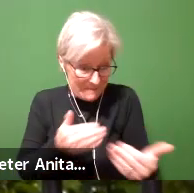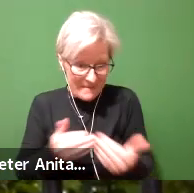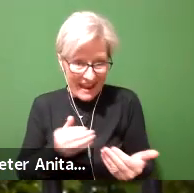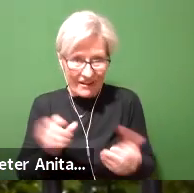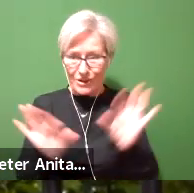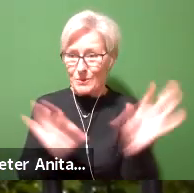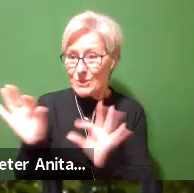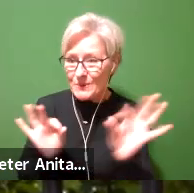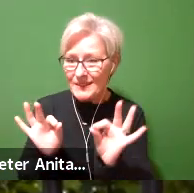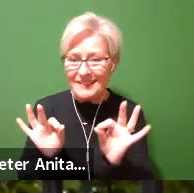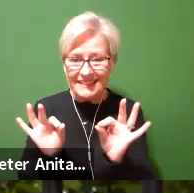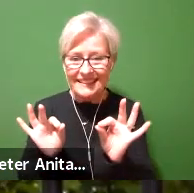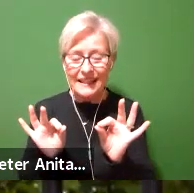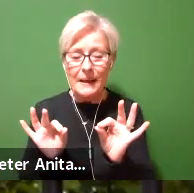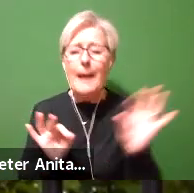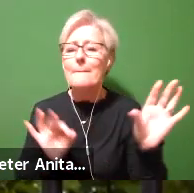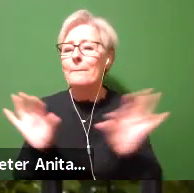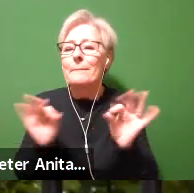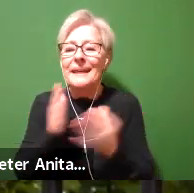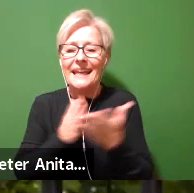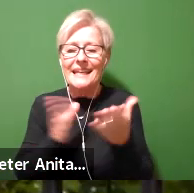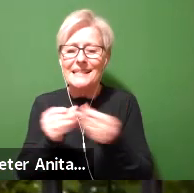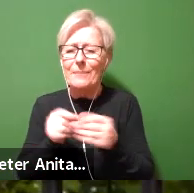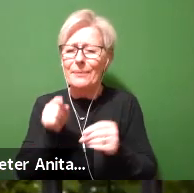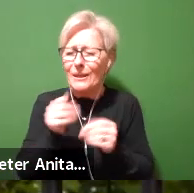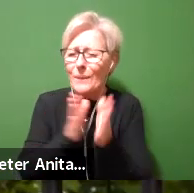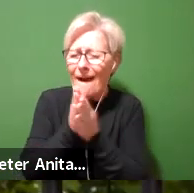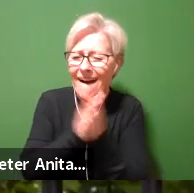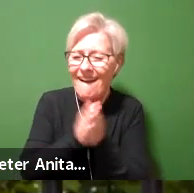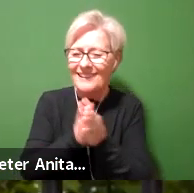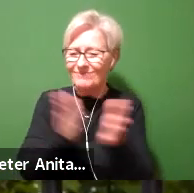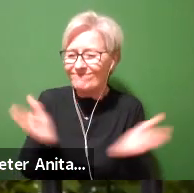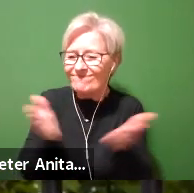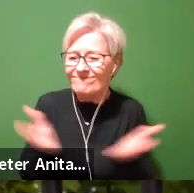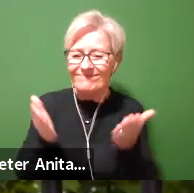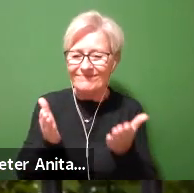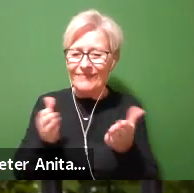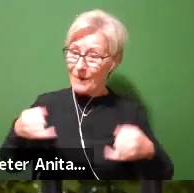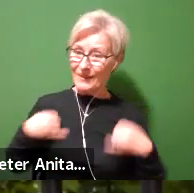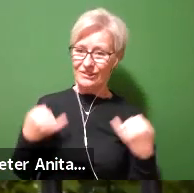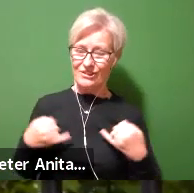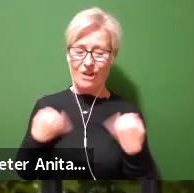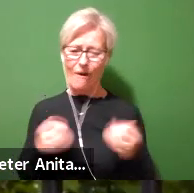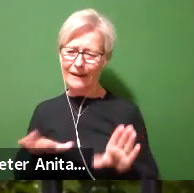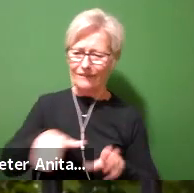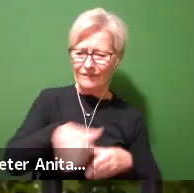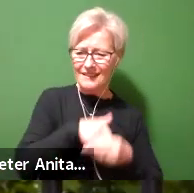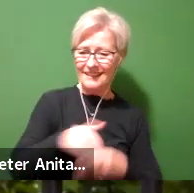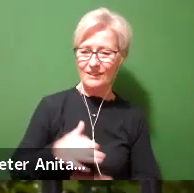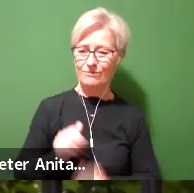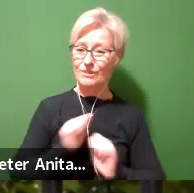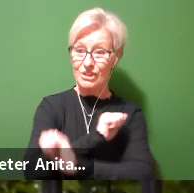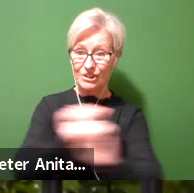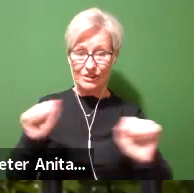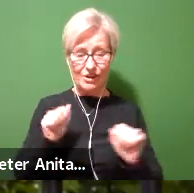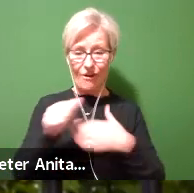pick something in an environment that motivates you, that you enjoy doing, that fits in with your day-to-day routine. That way, you give